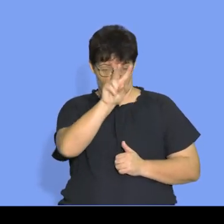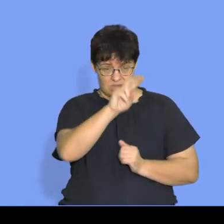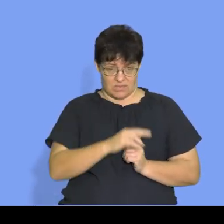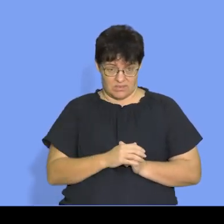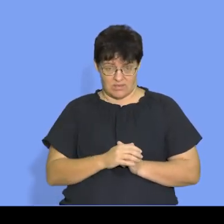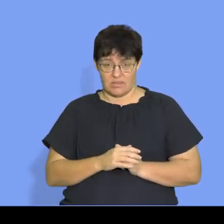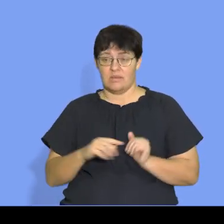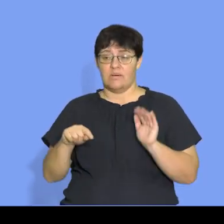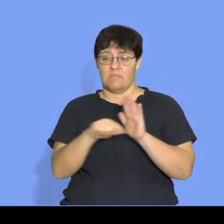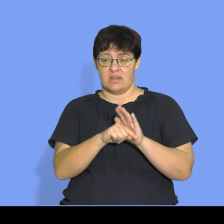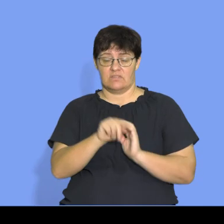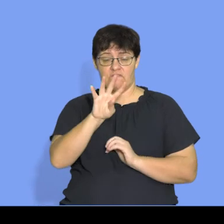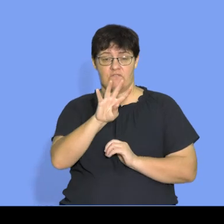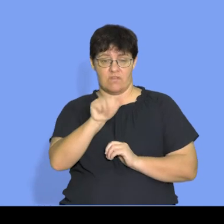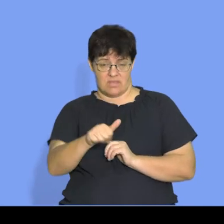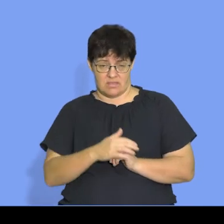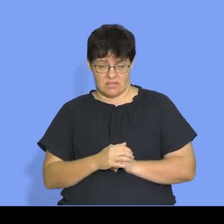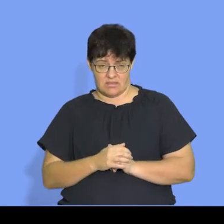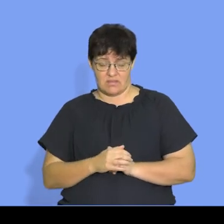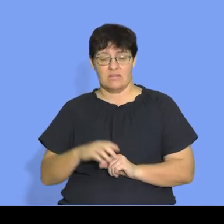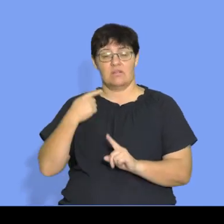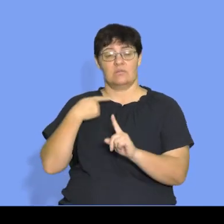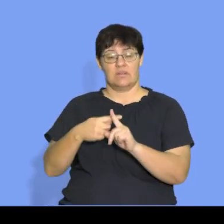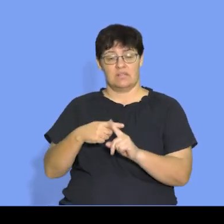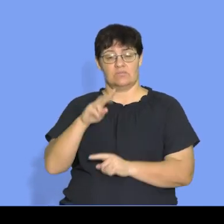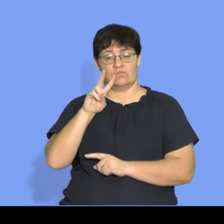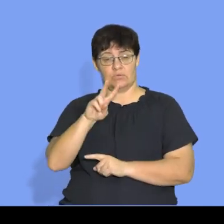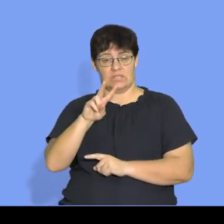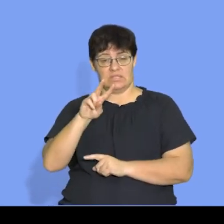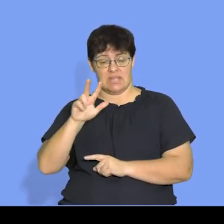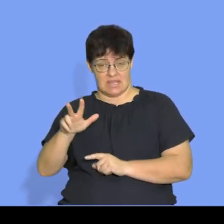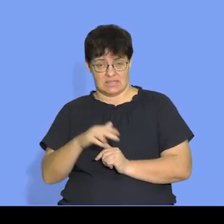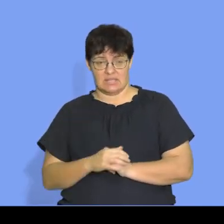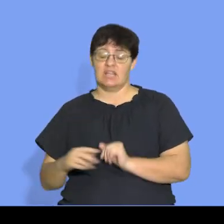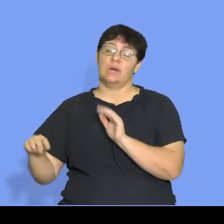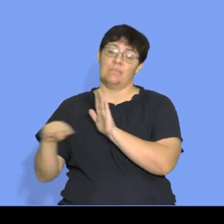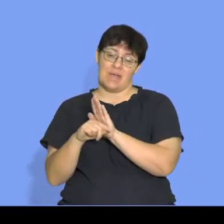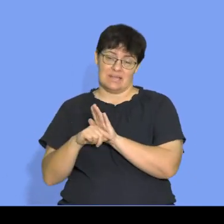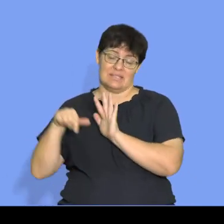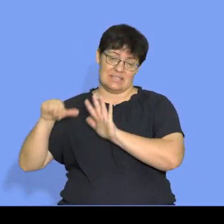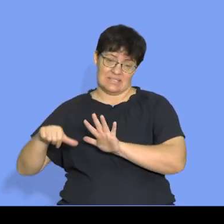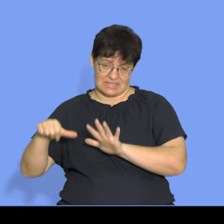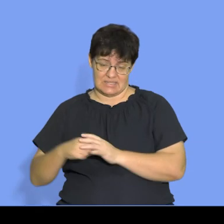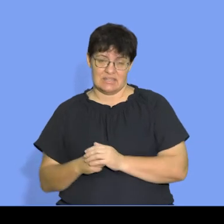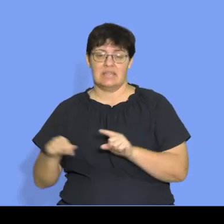minus 4a plus 20a minus 16